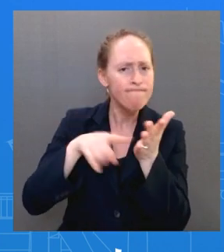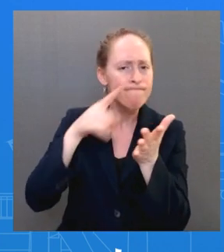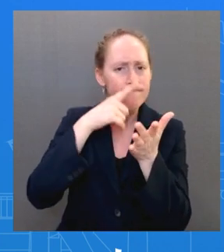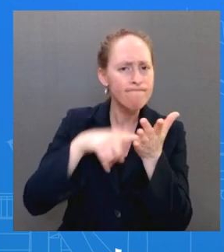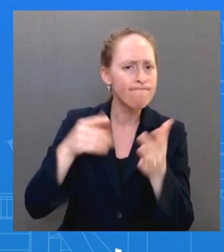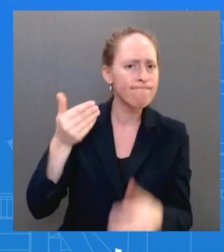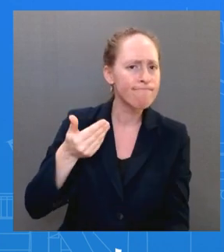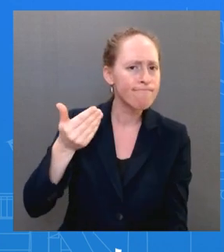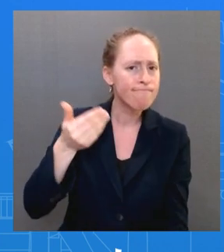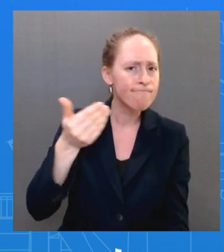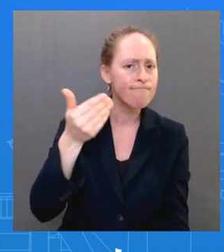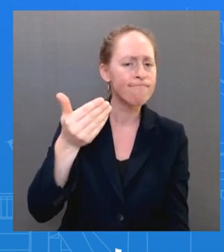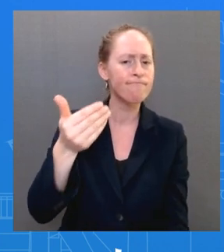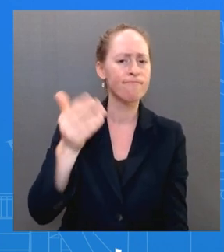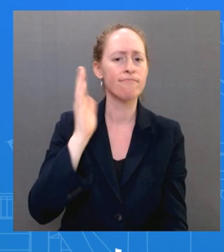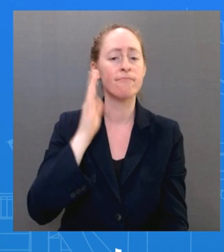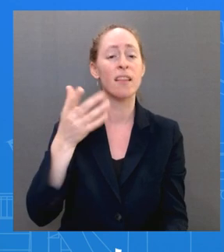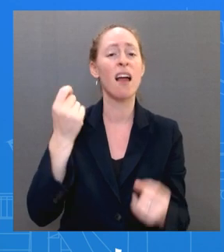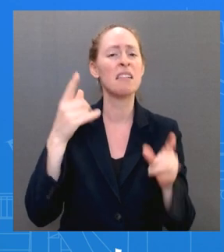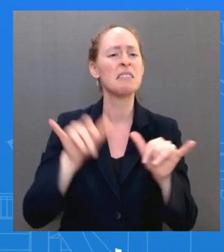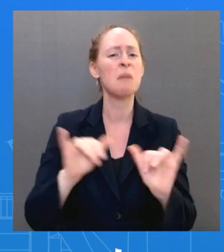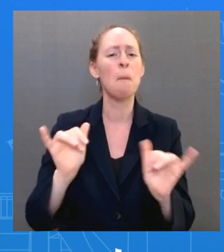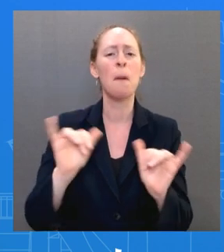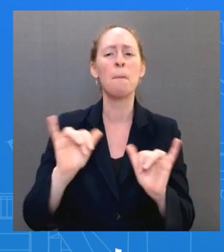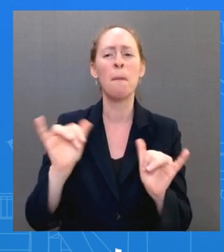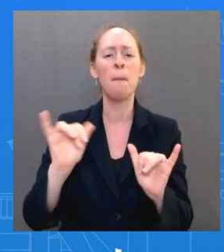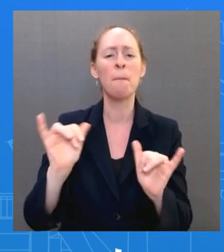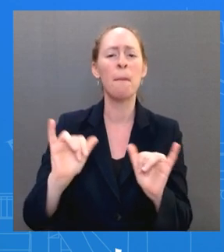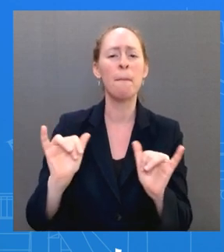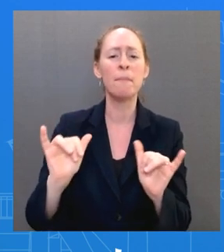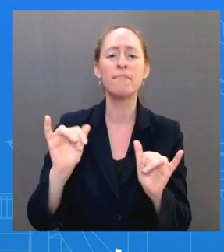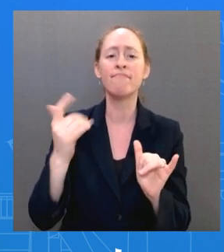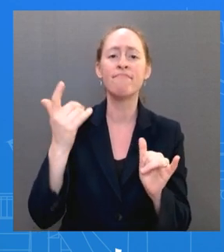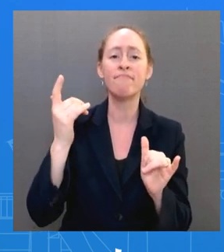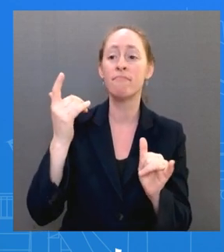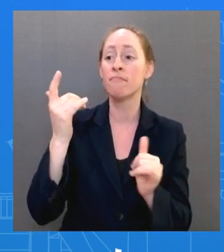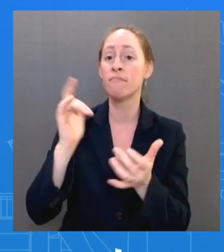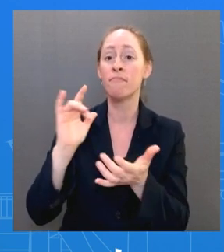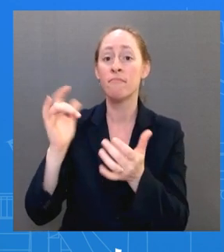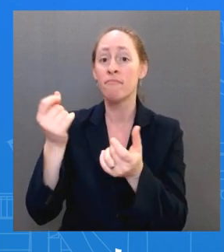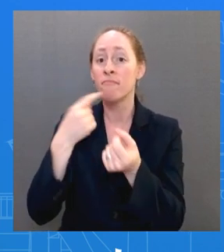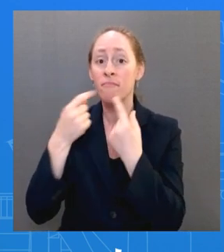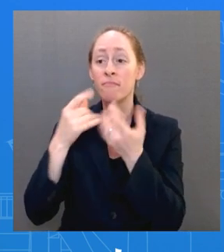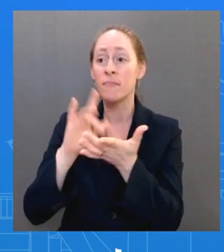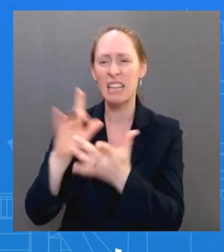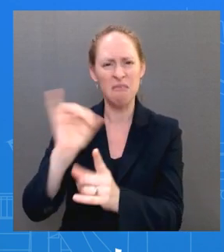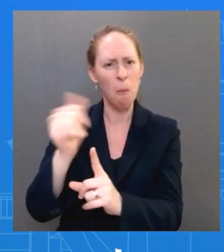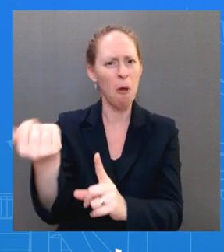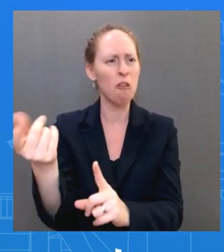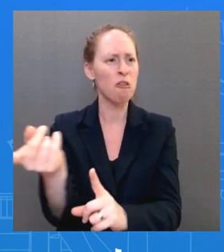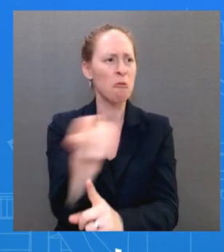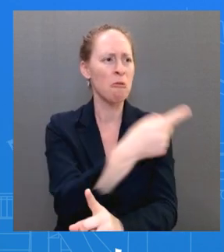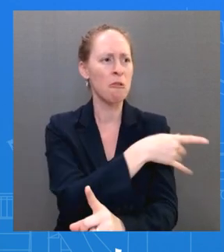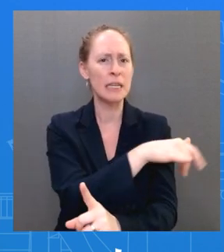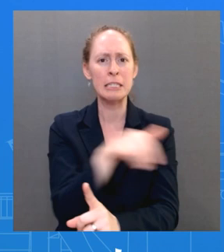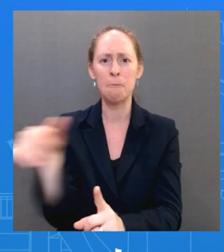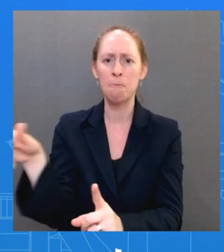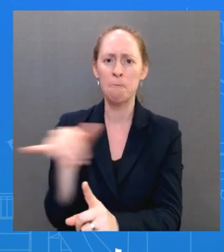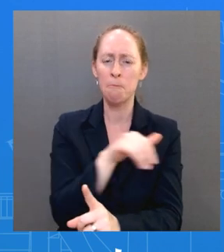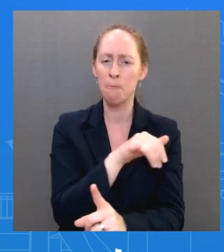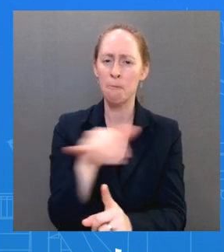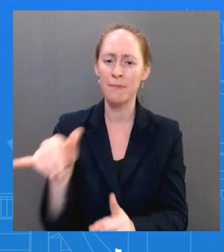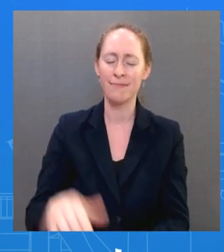regimen. As promised, I will keep your office updated with any changes in his condition or treatment plan, respectively, Kevin